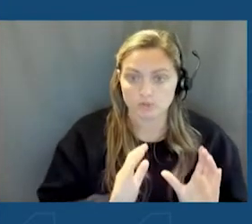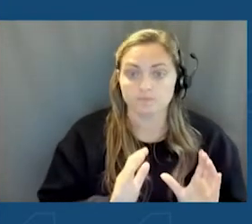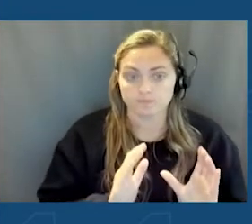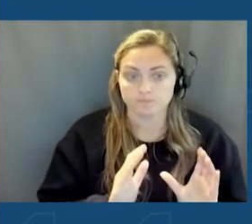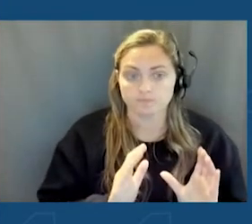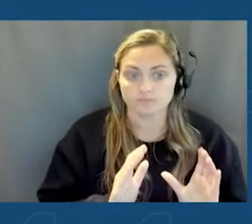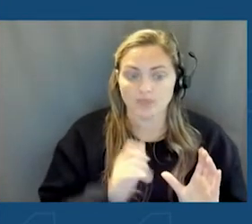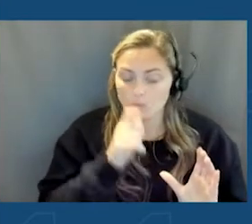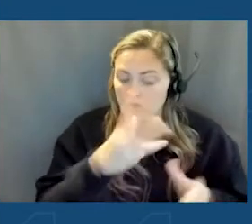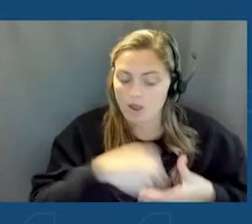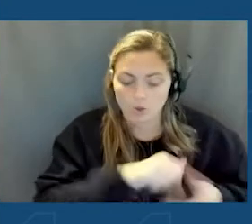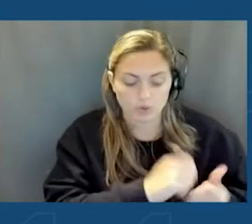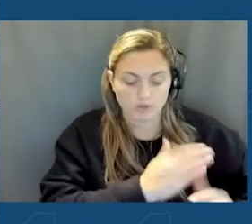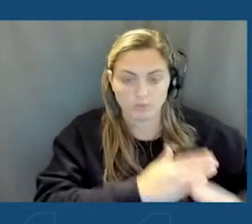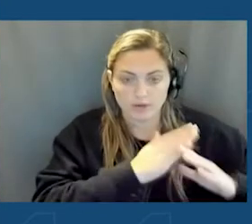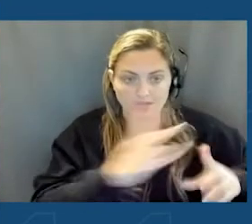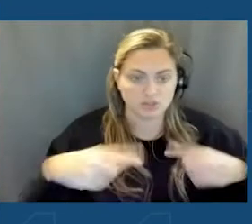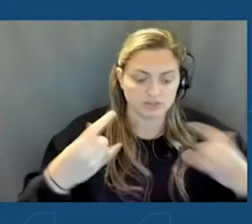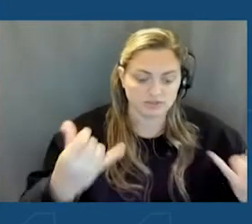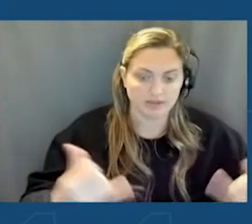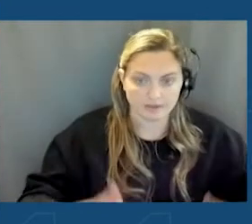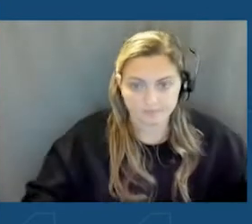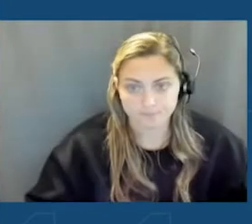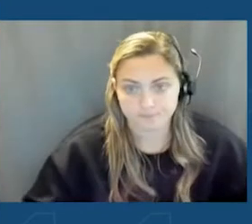of these protections up until today.